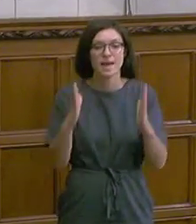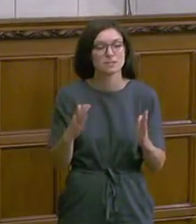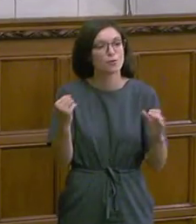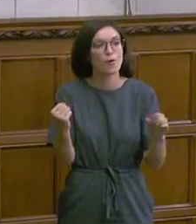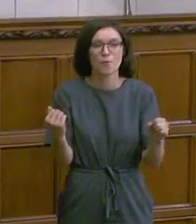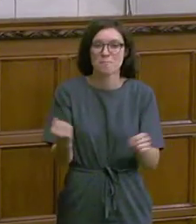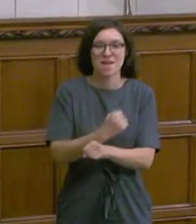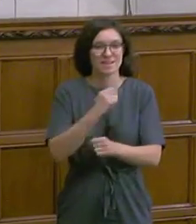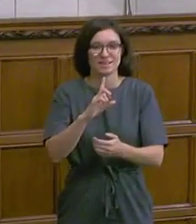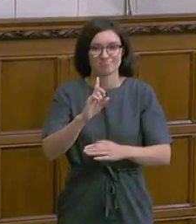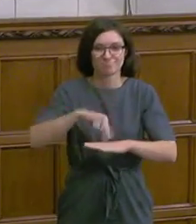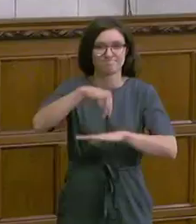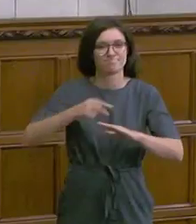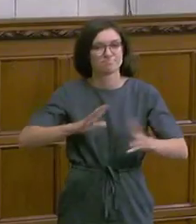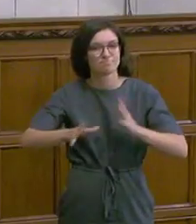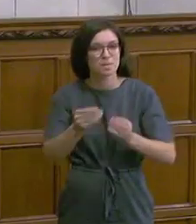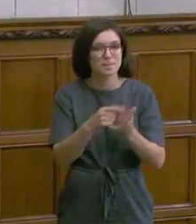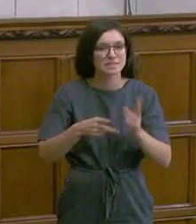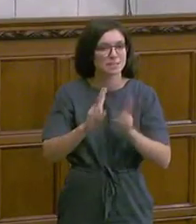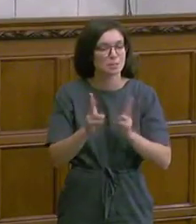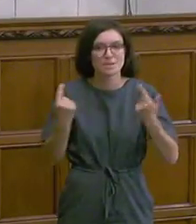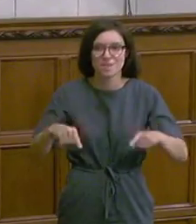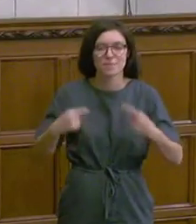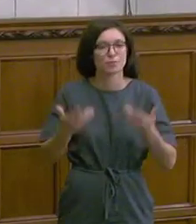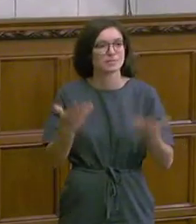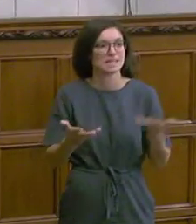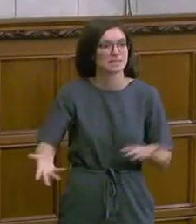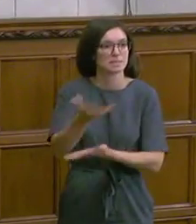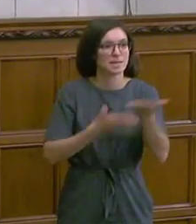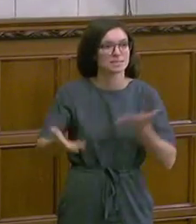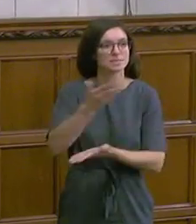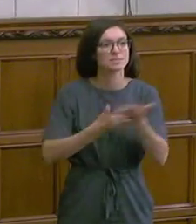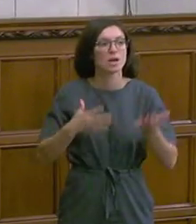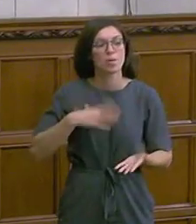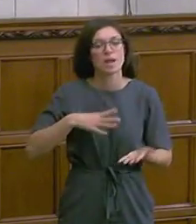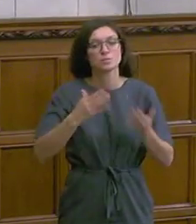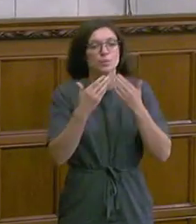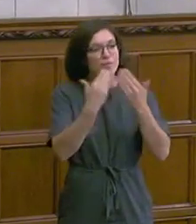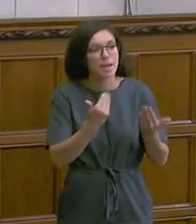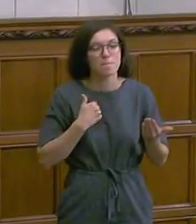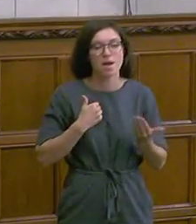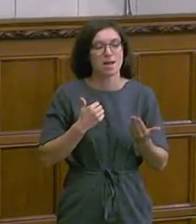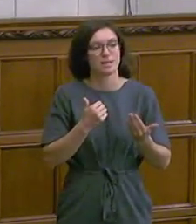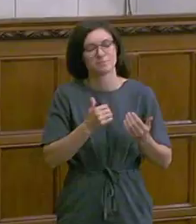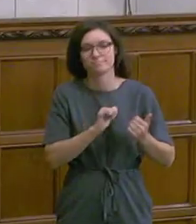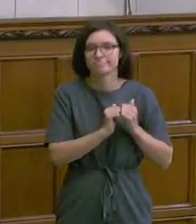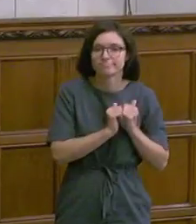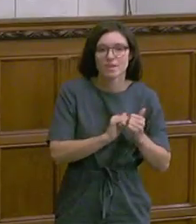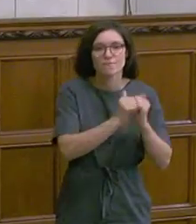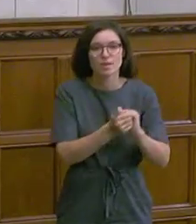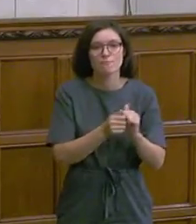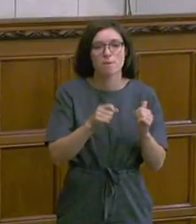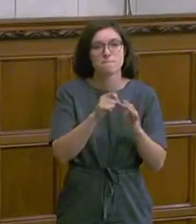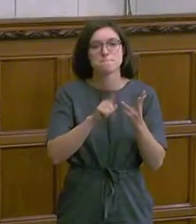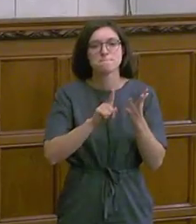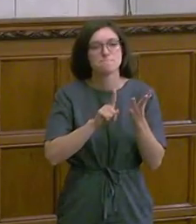BSL interpreter to follow today's debate. I would also like to thank my honourable friend from Poplar and Limehouse for securing this